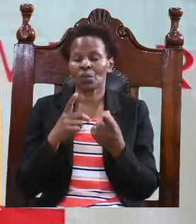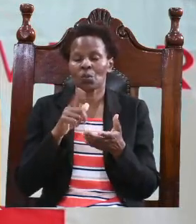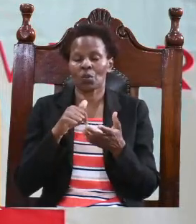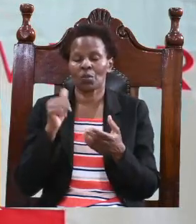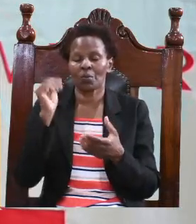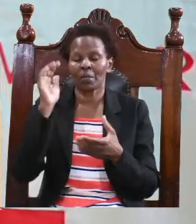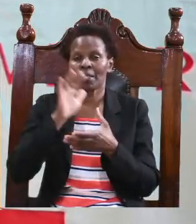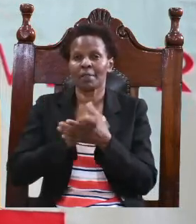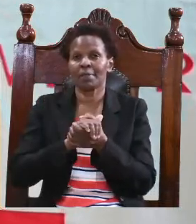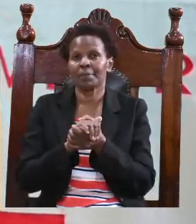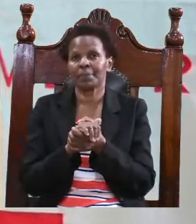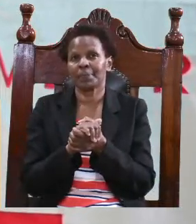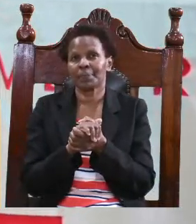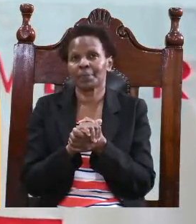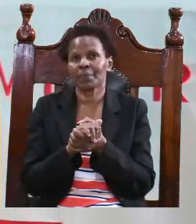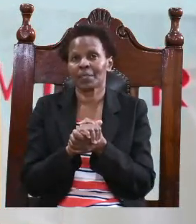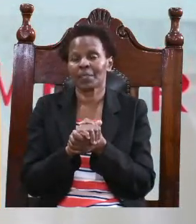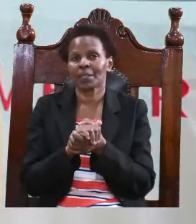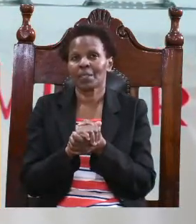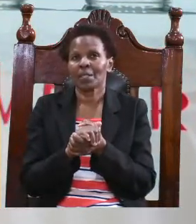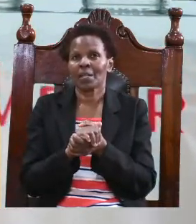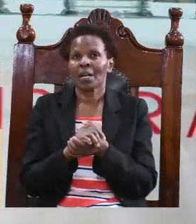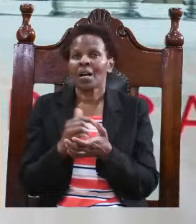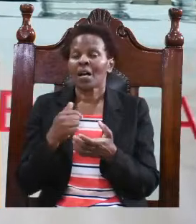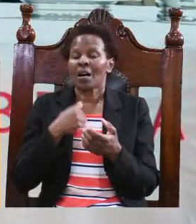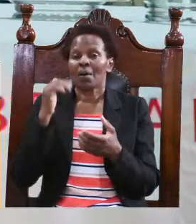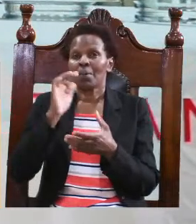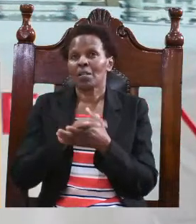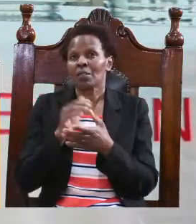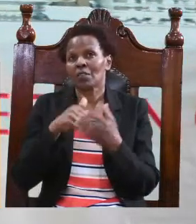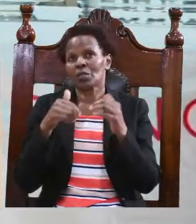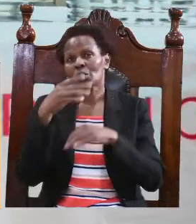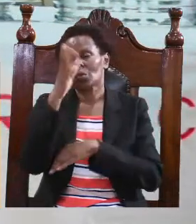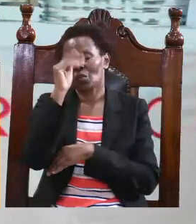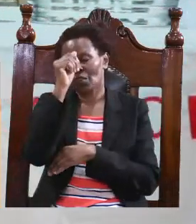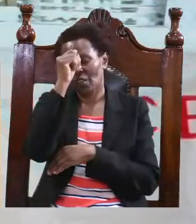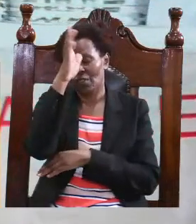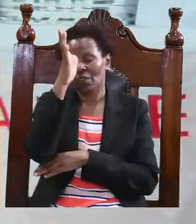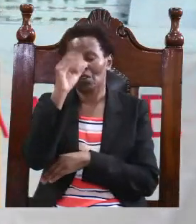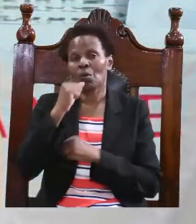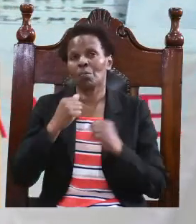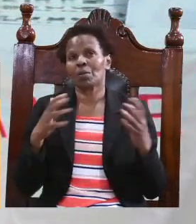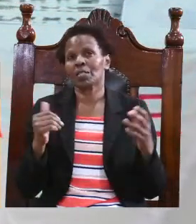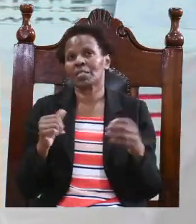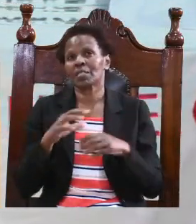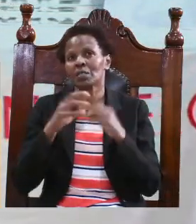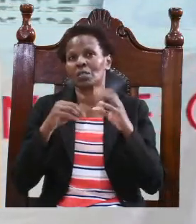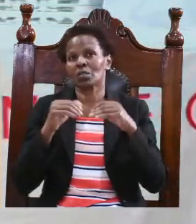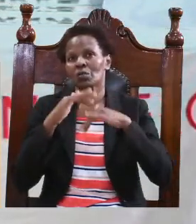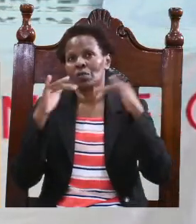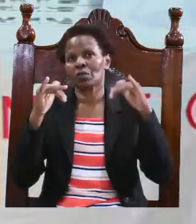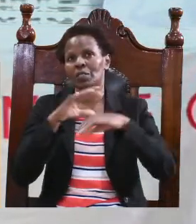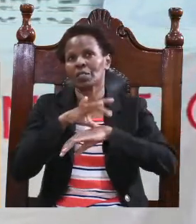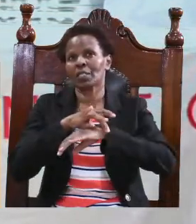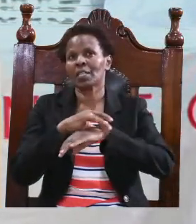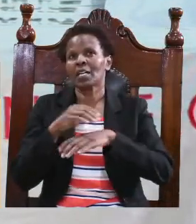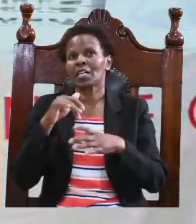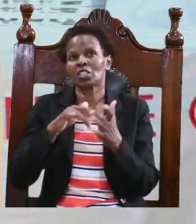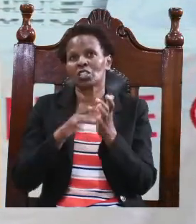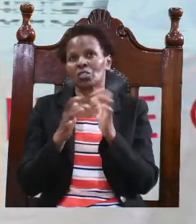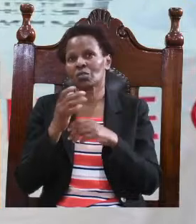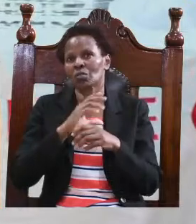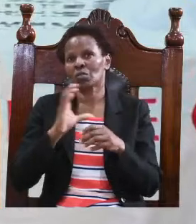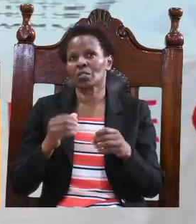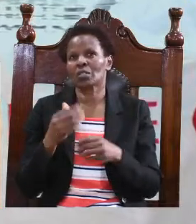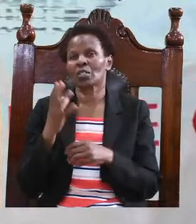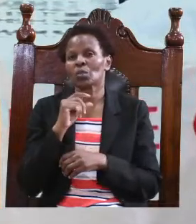Creed. Let us confess what we believe. I believe in God, the Father Almighty, creator of heaven and earth, and